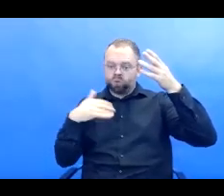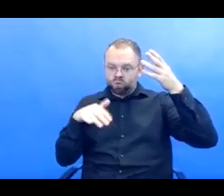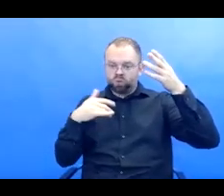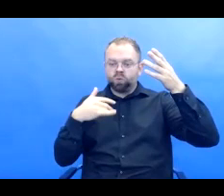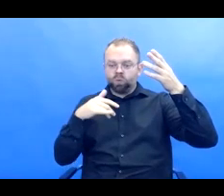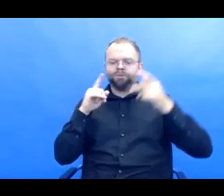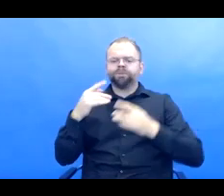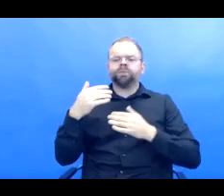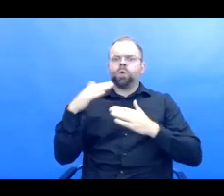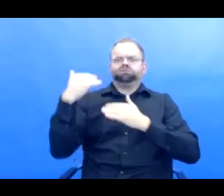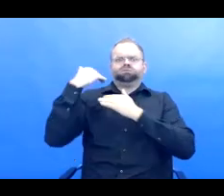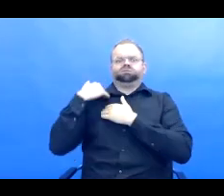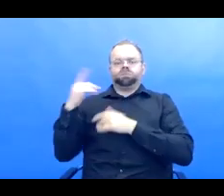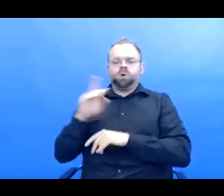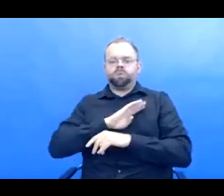board,